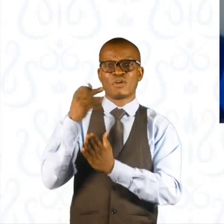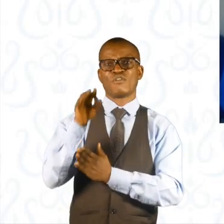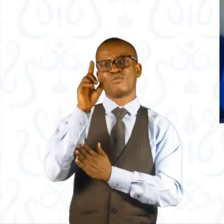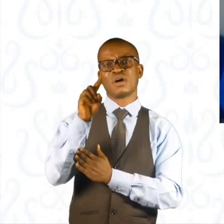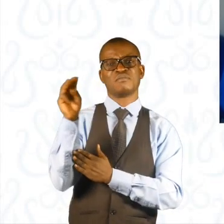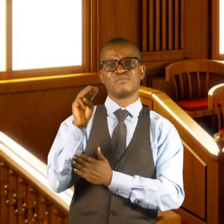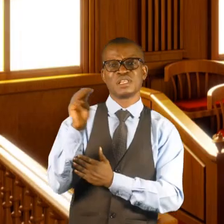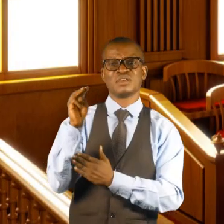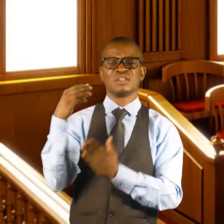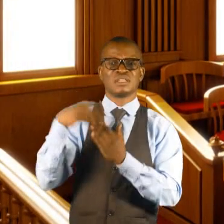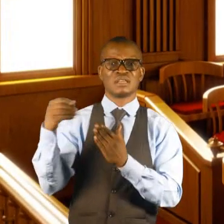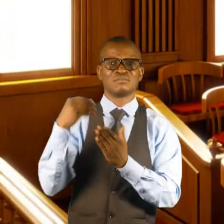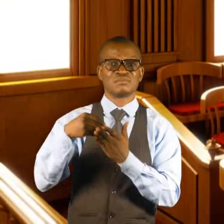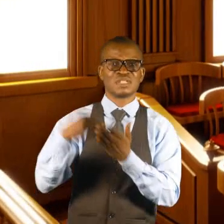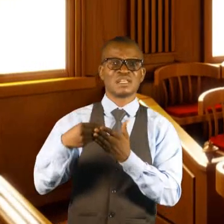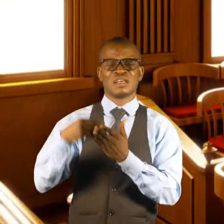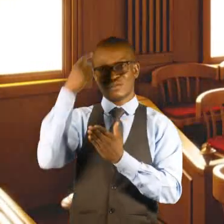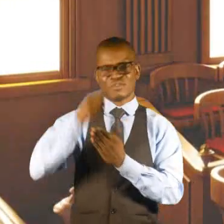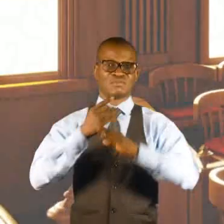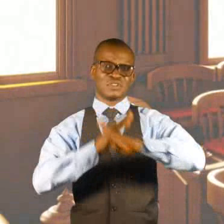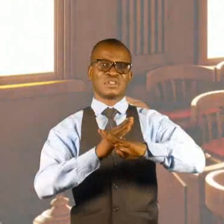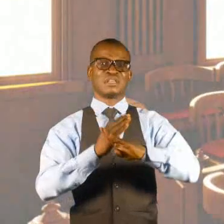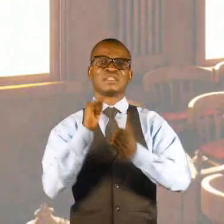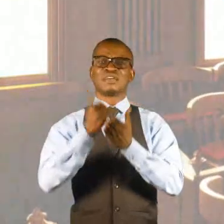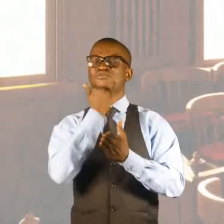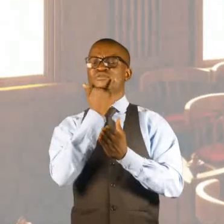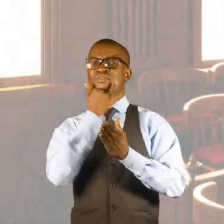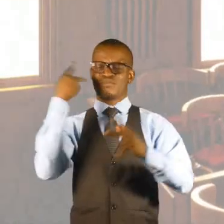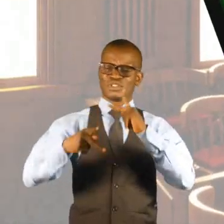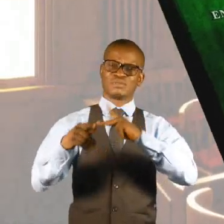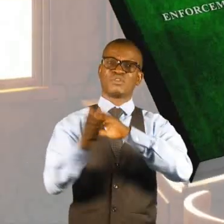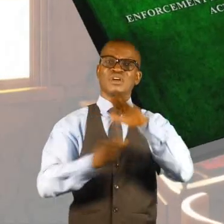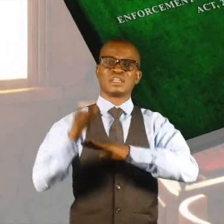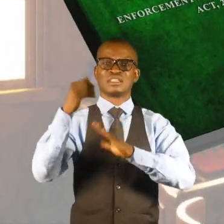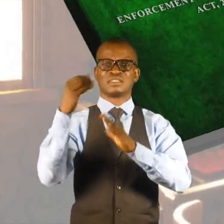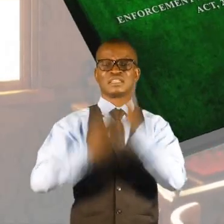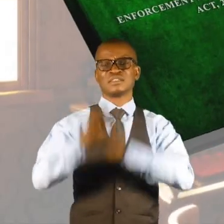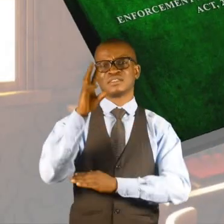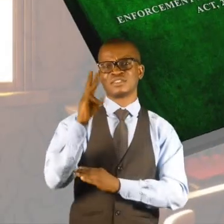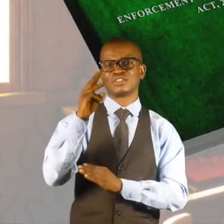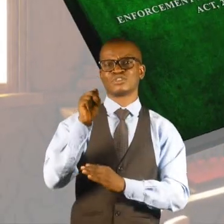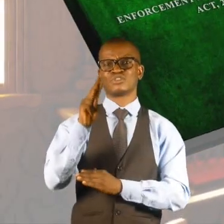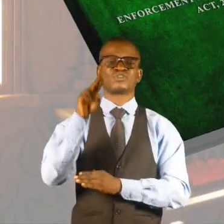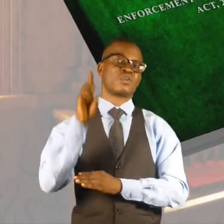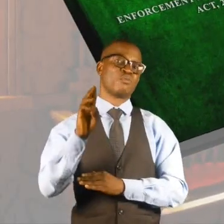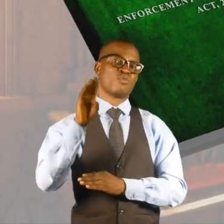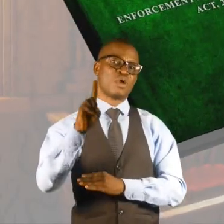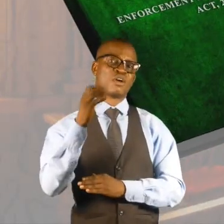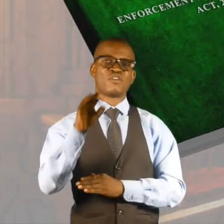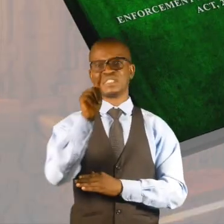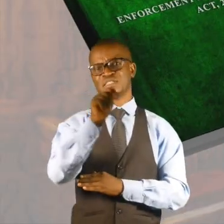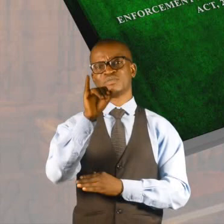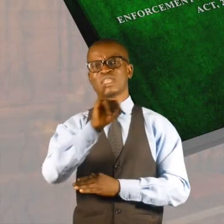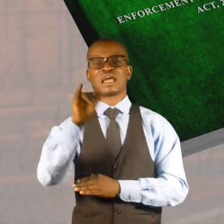1 million naira for the procurement and sexual exploitation of a victim, an offence punishable under Section 16, Subsection 1 of